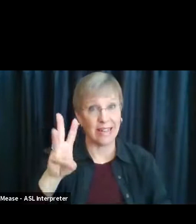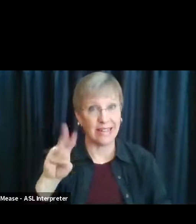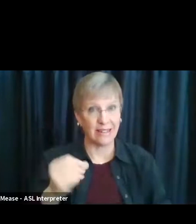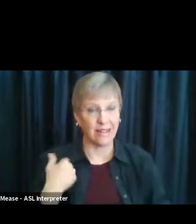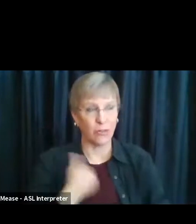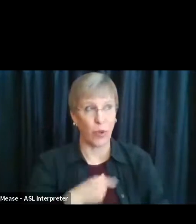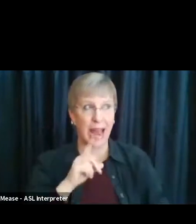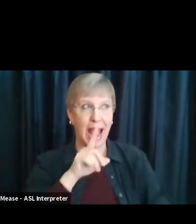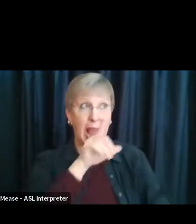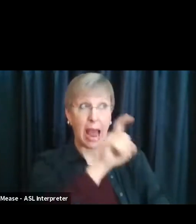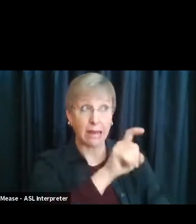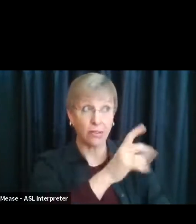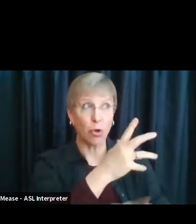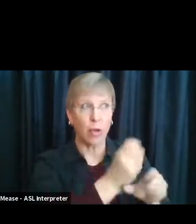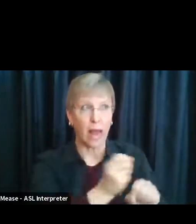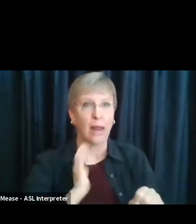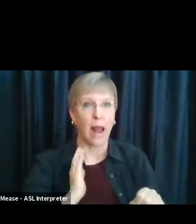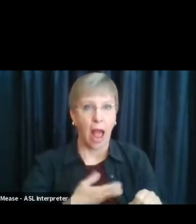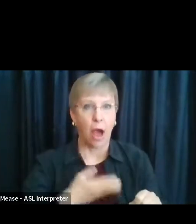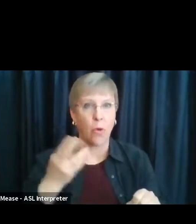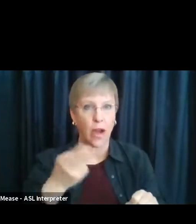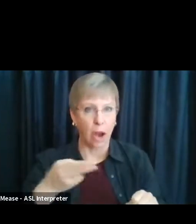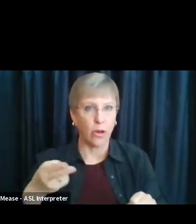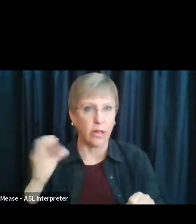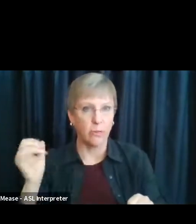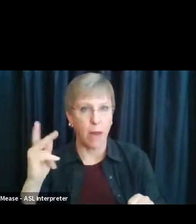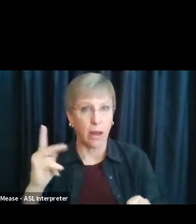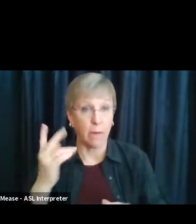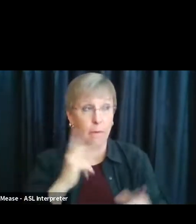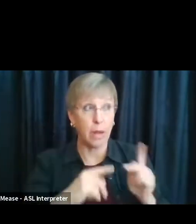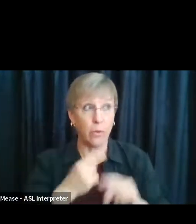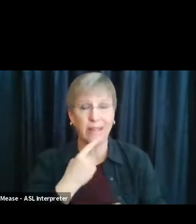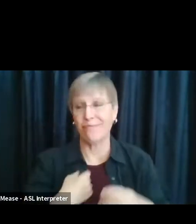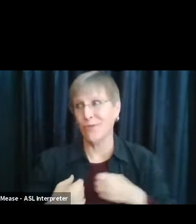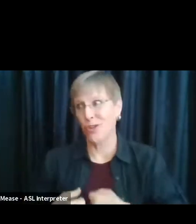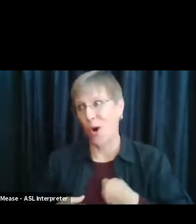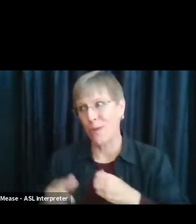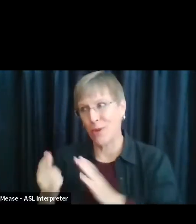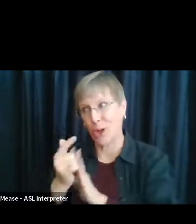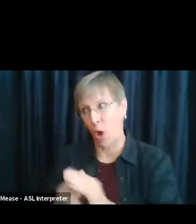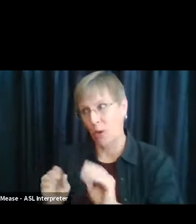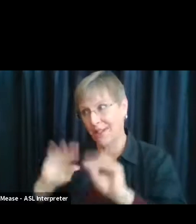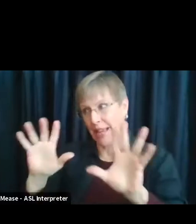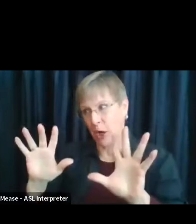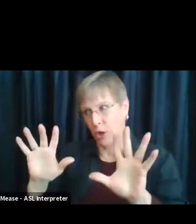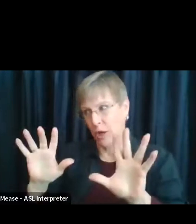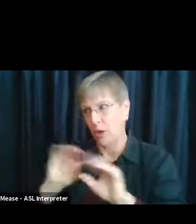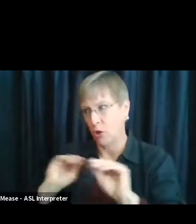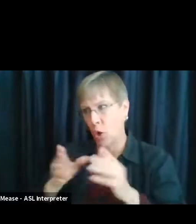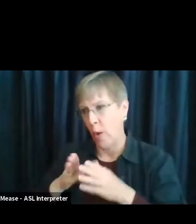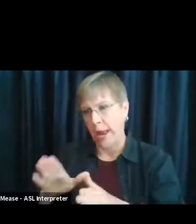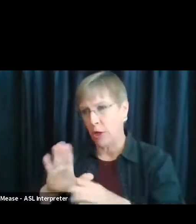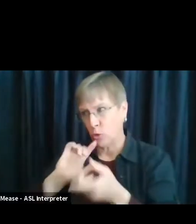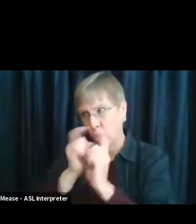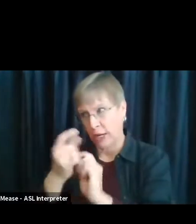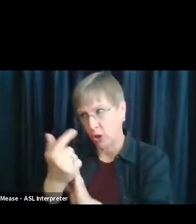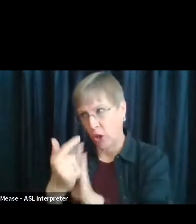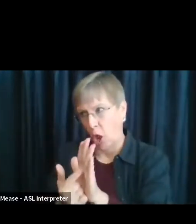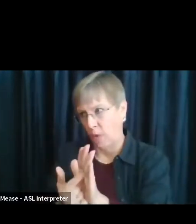asking to get our heritage back. People were telling, sorry, but the law is very clear and there is no way to change the